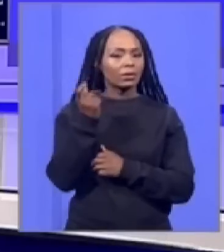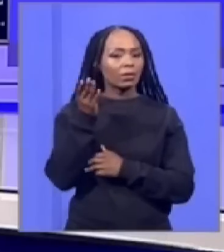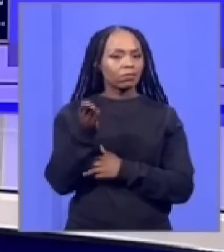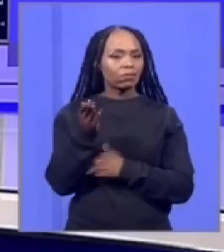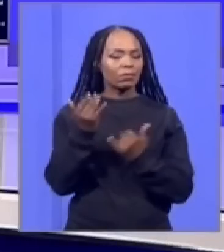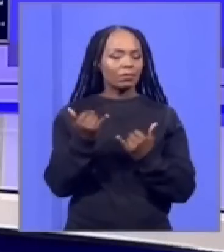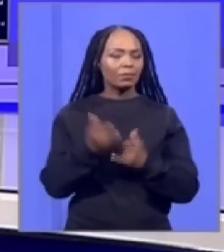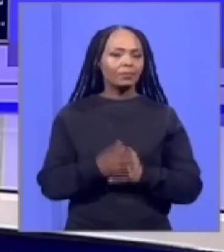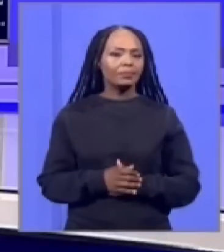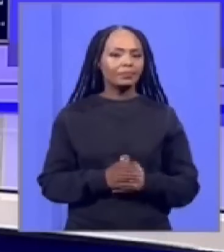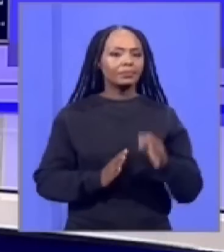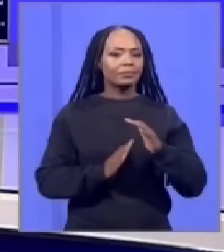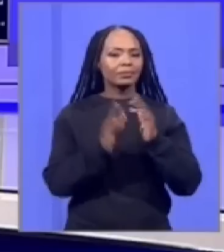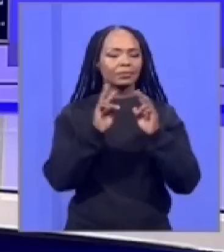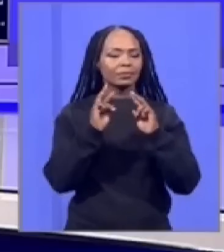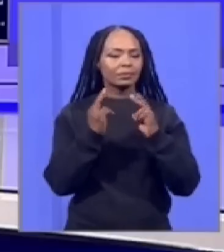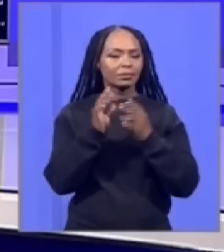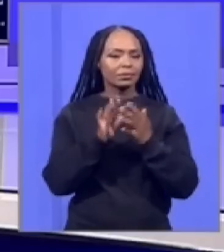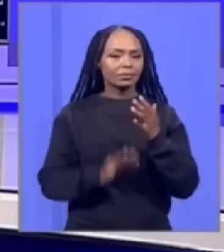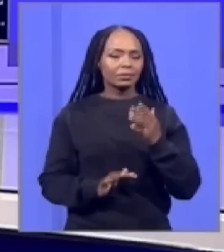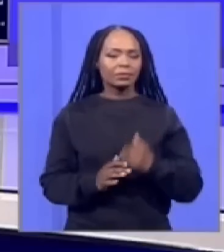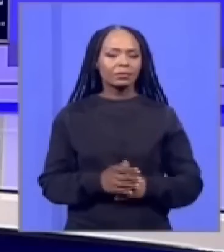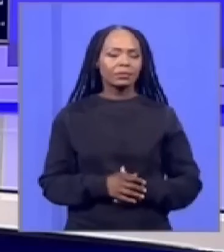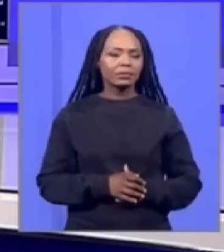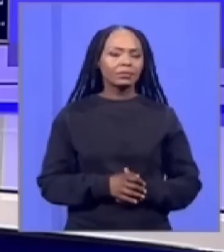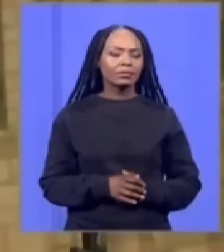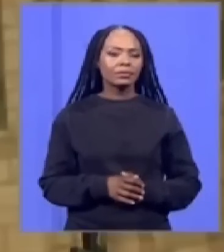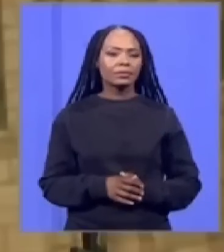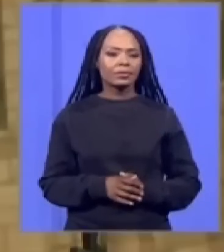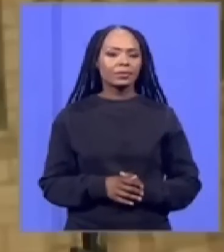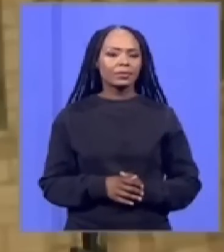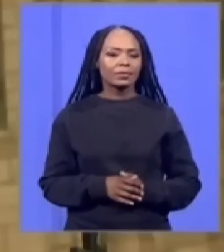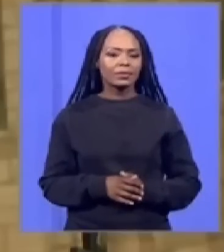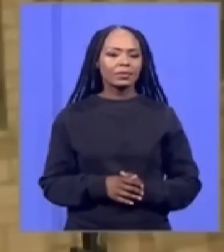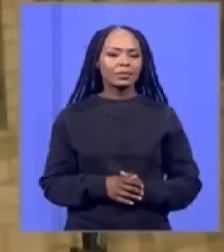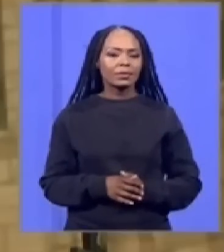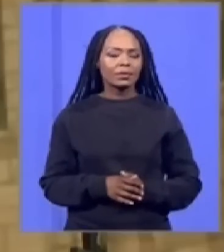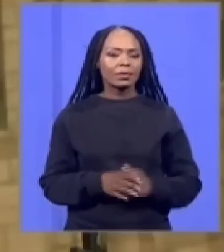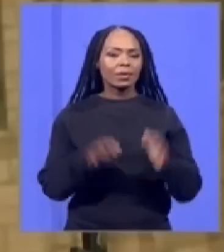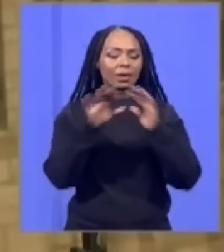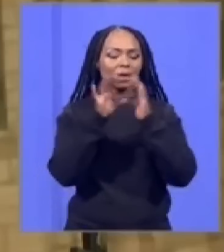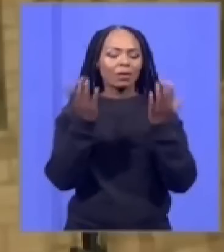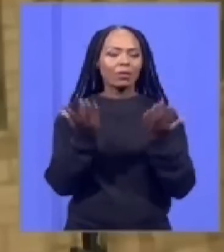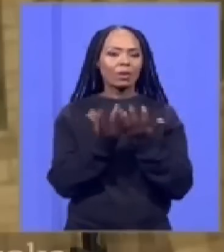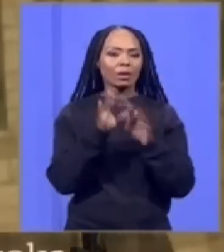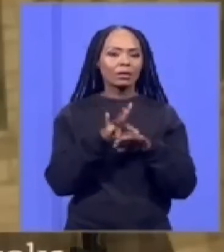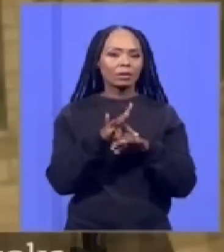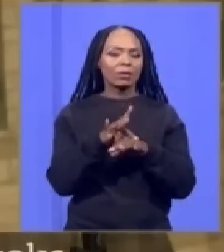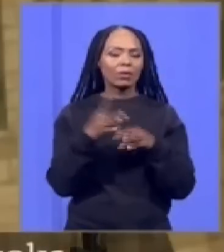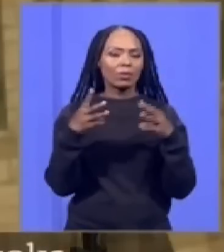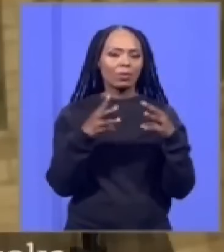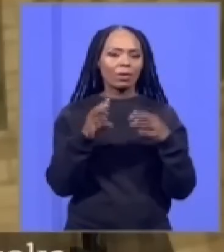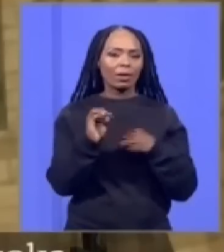for santse le mo pele ke dihlooho tsa ditaba. Our world is sick with war.